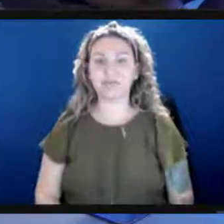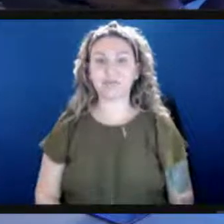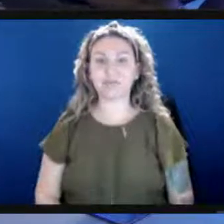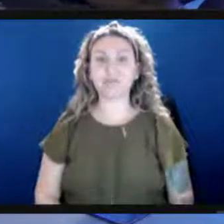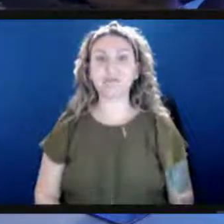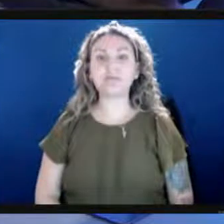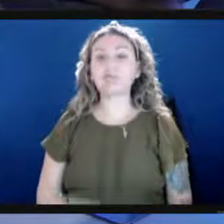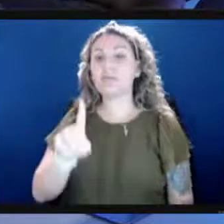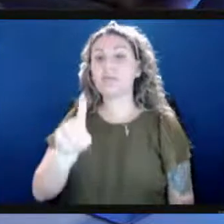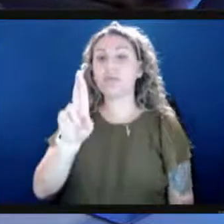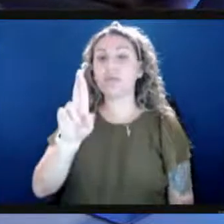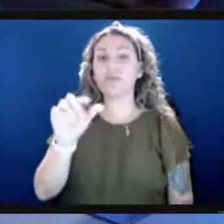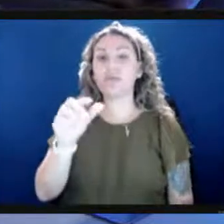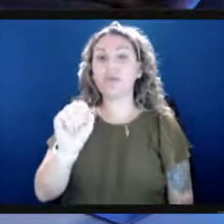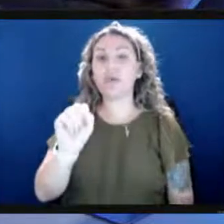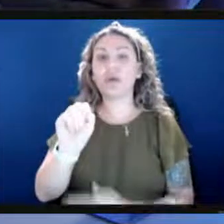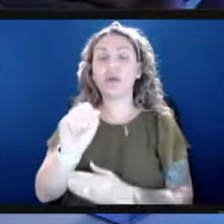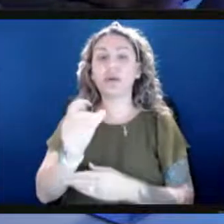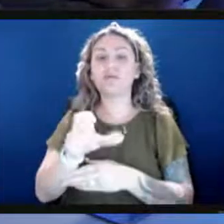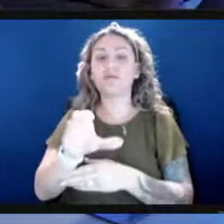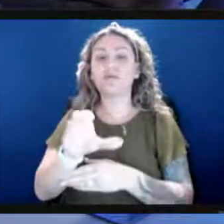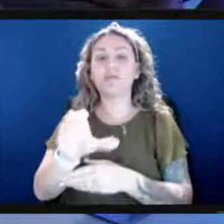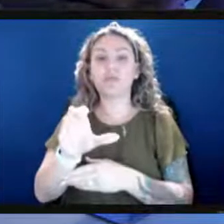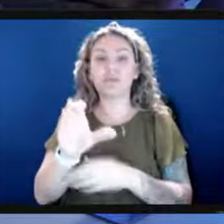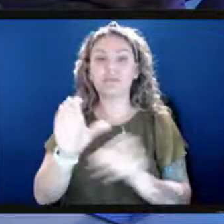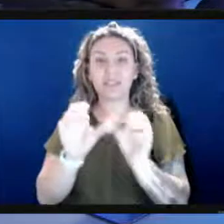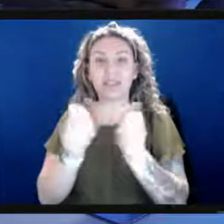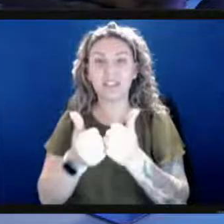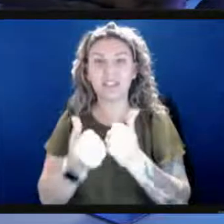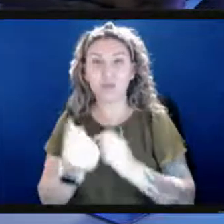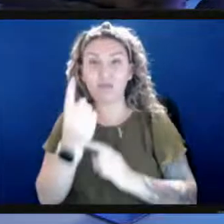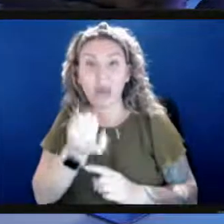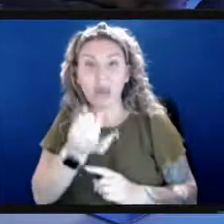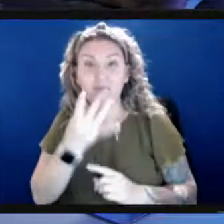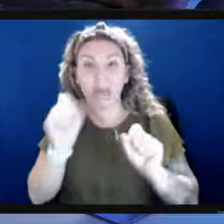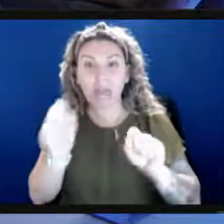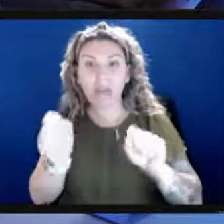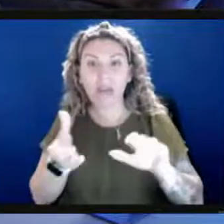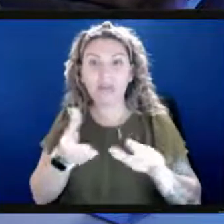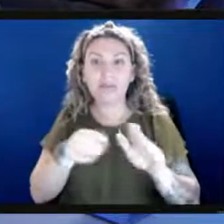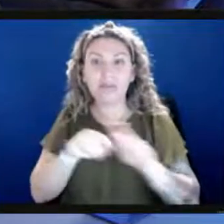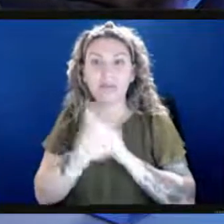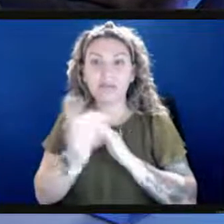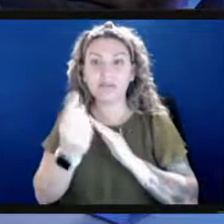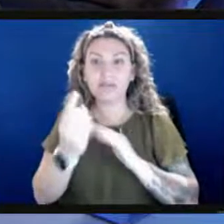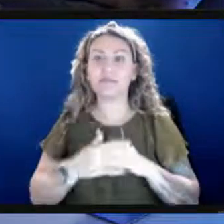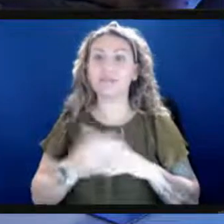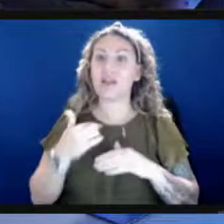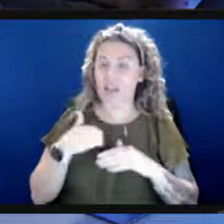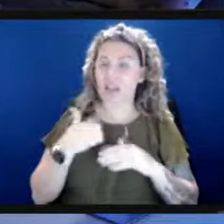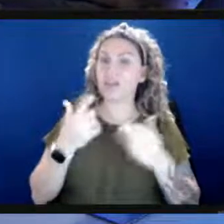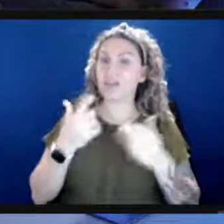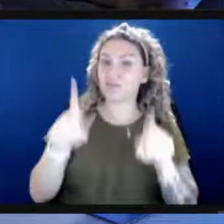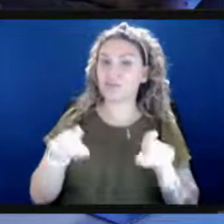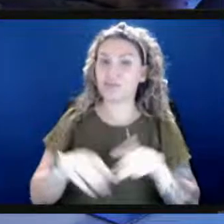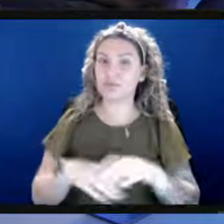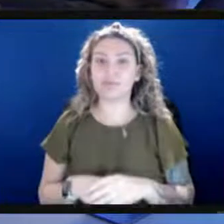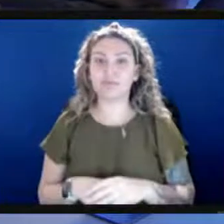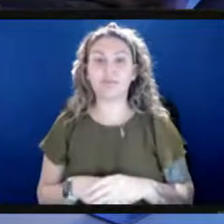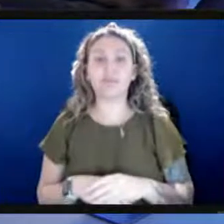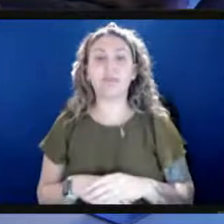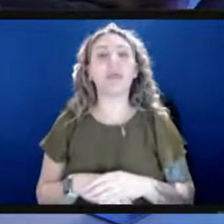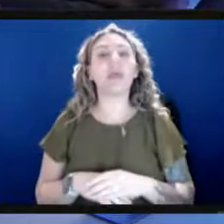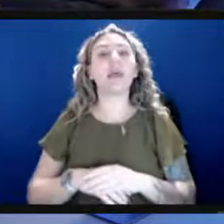Agency says that one pill could kill. Dr. Sethi, do you agree with that? I kind of agree with that. The pills that are out there